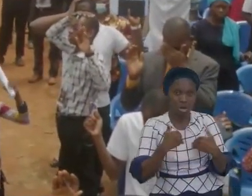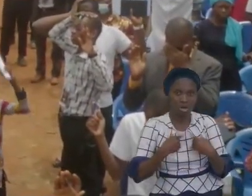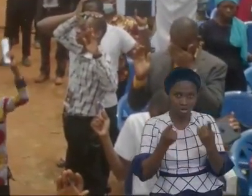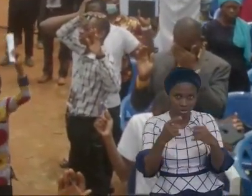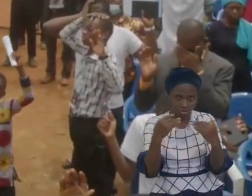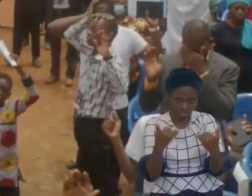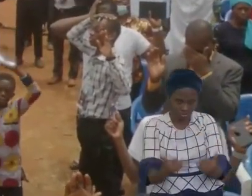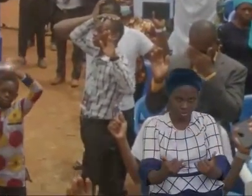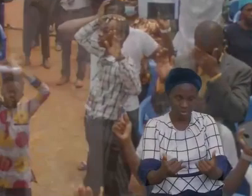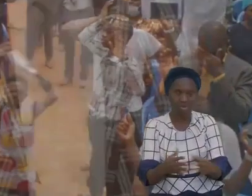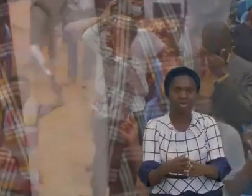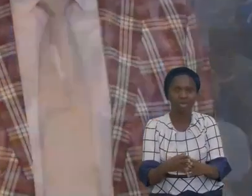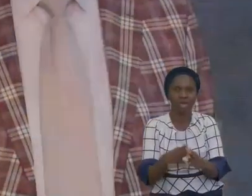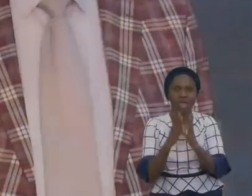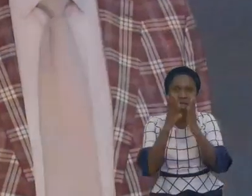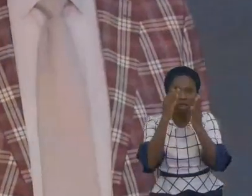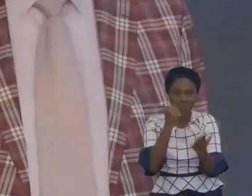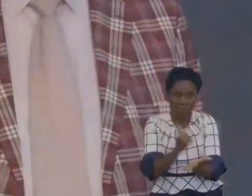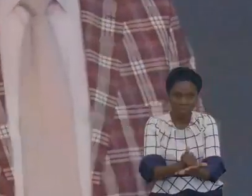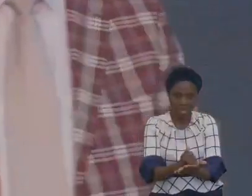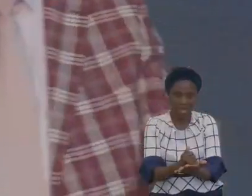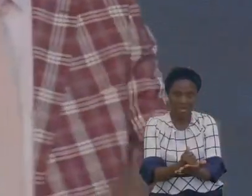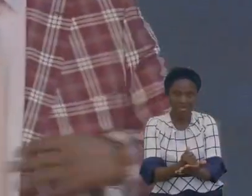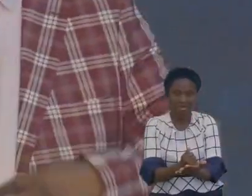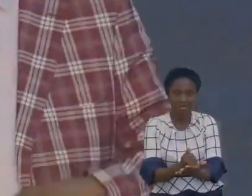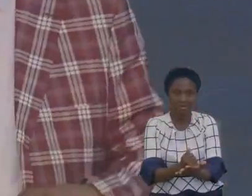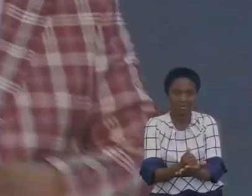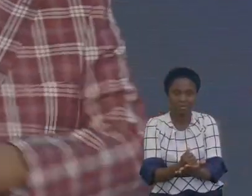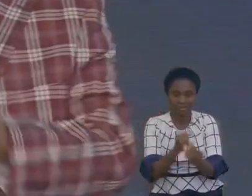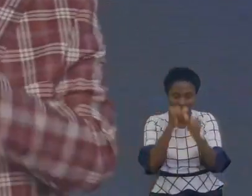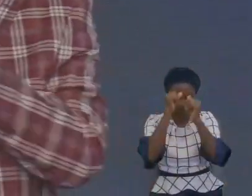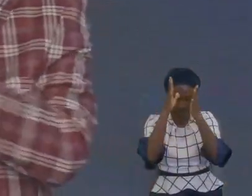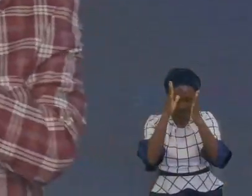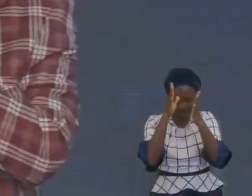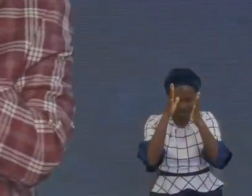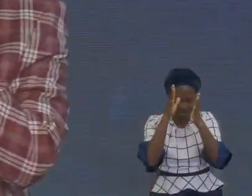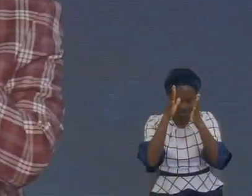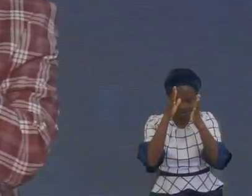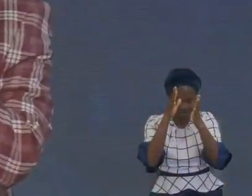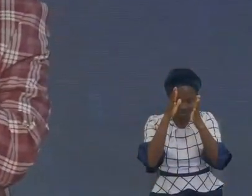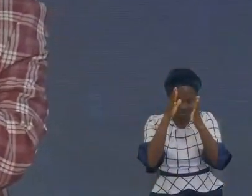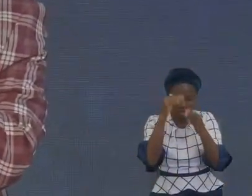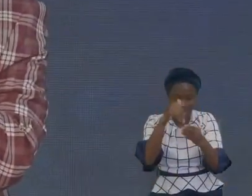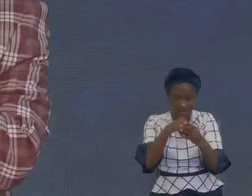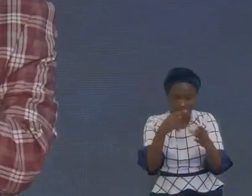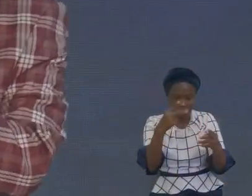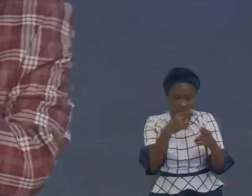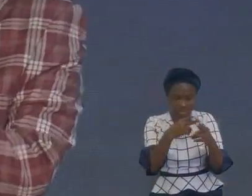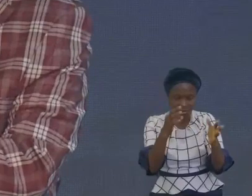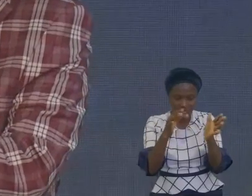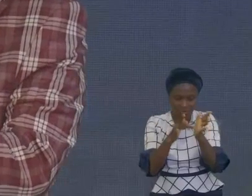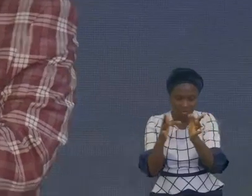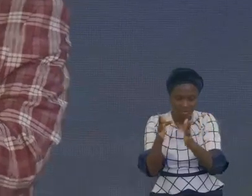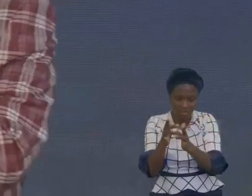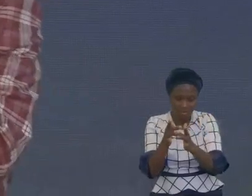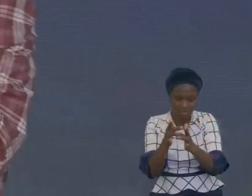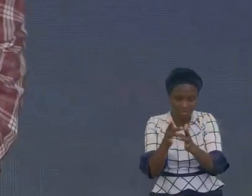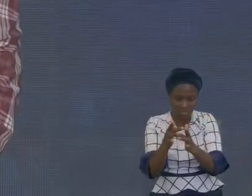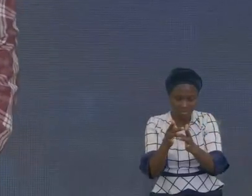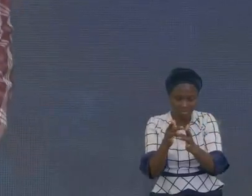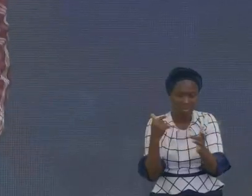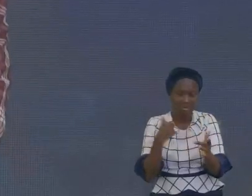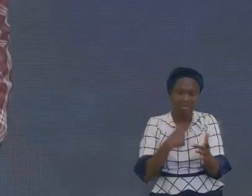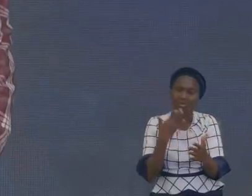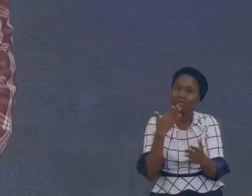Father, in the name of Jesus, we thank you because you are a good God, the